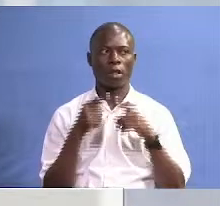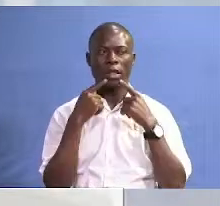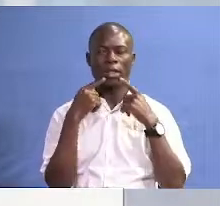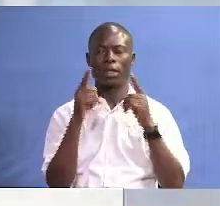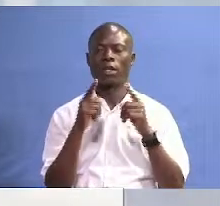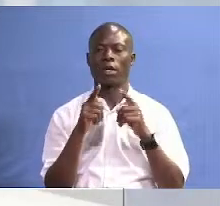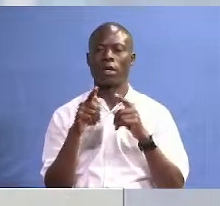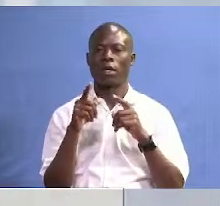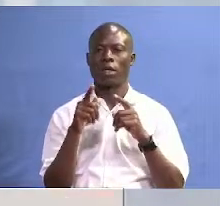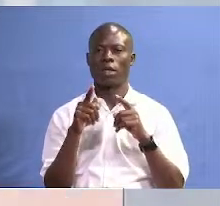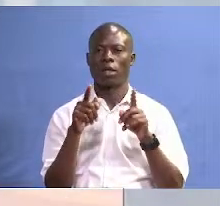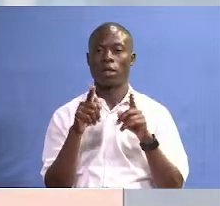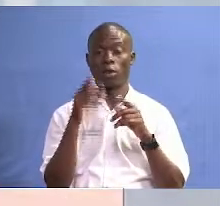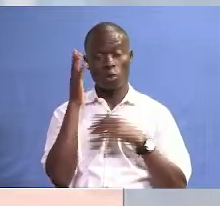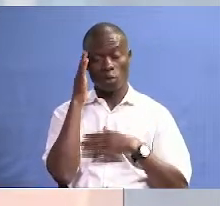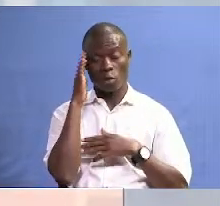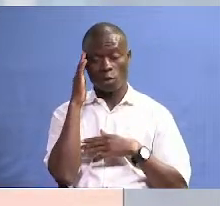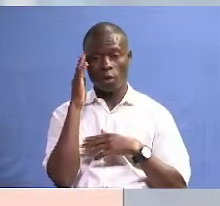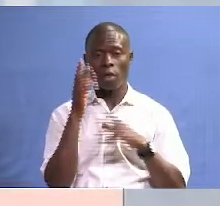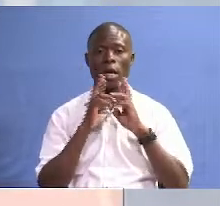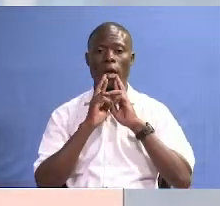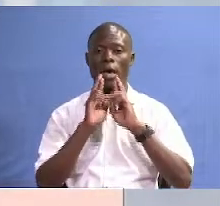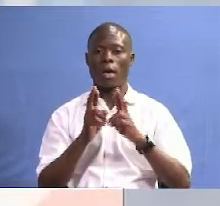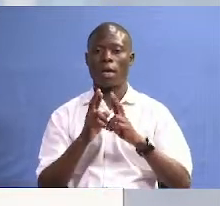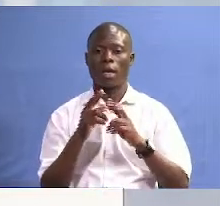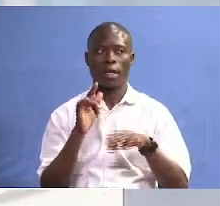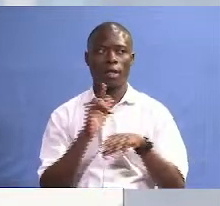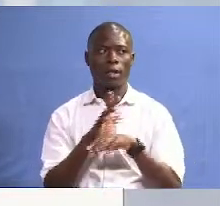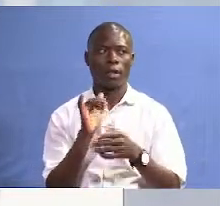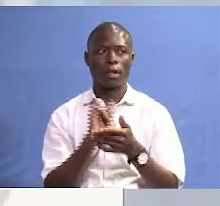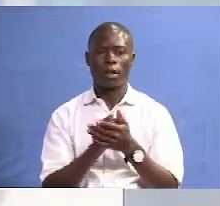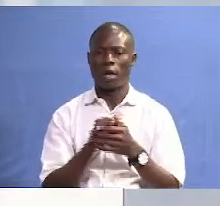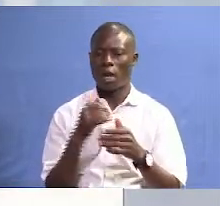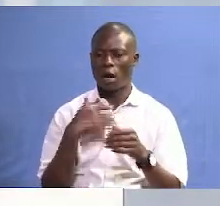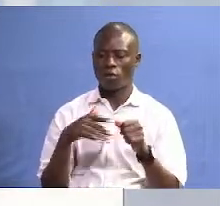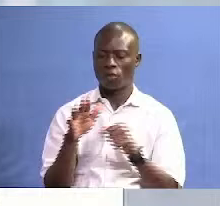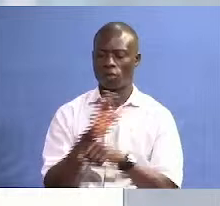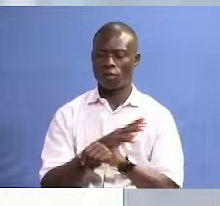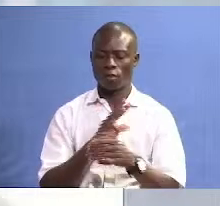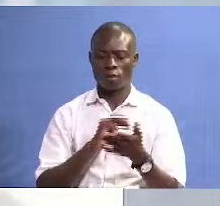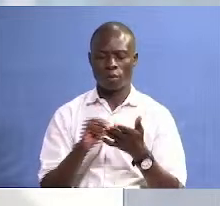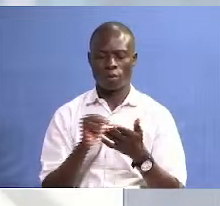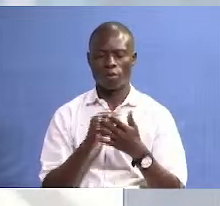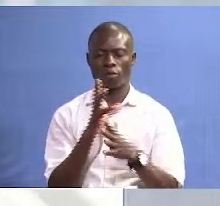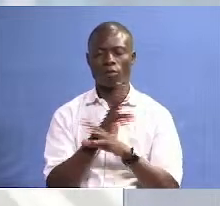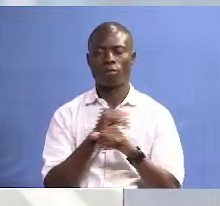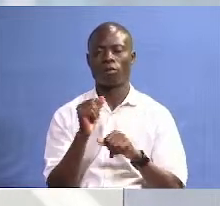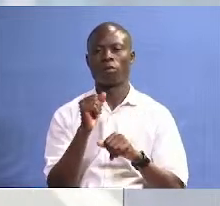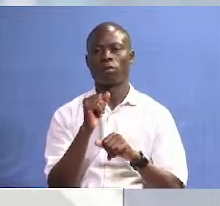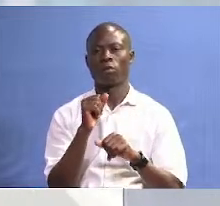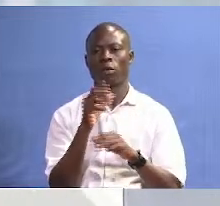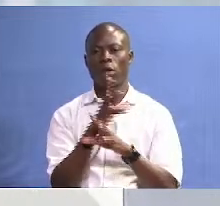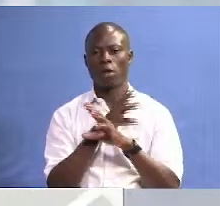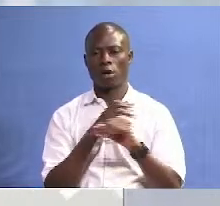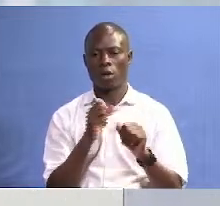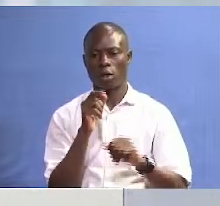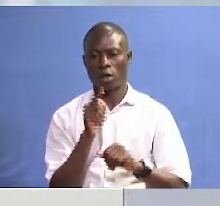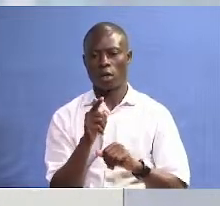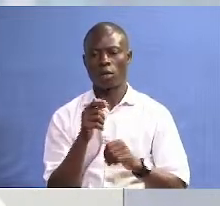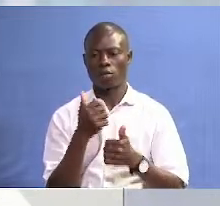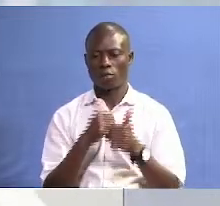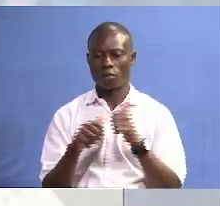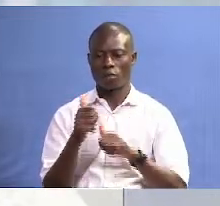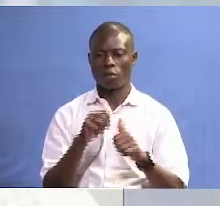promptly resolve and send that communicate the message to the president. Then president will